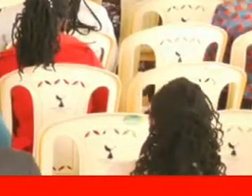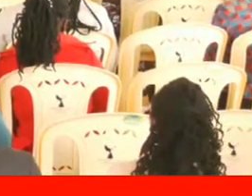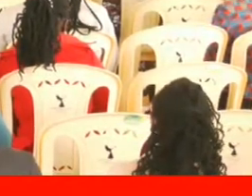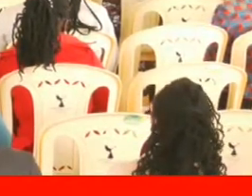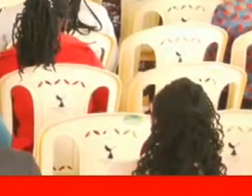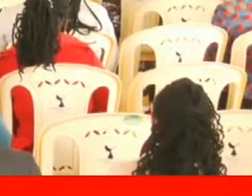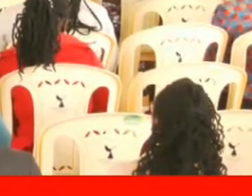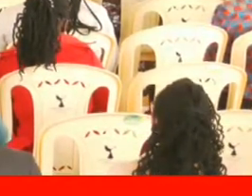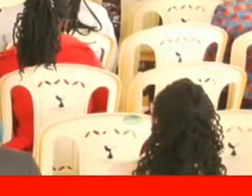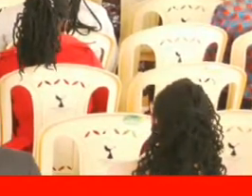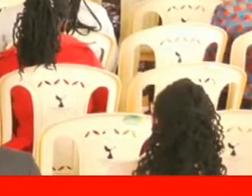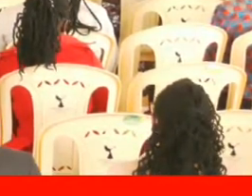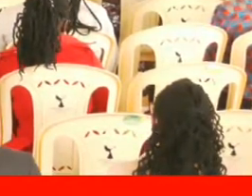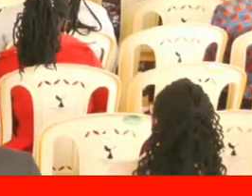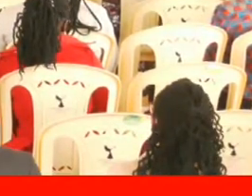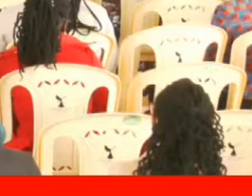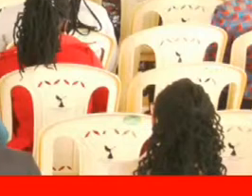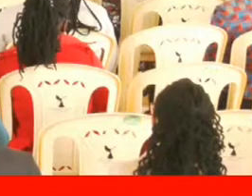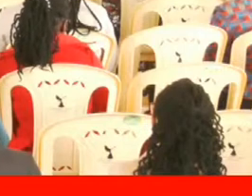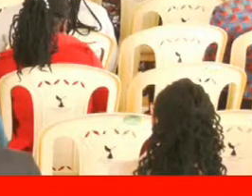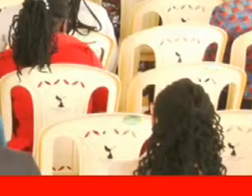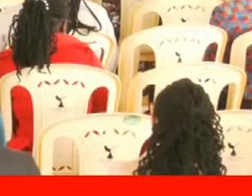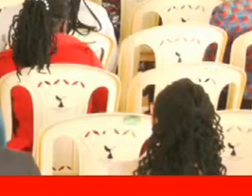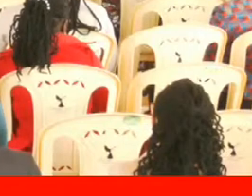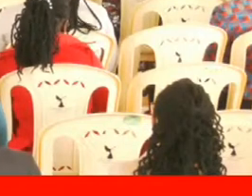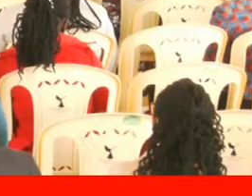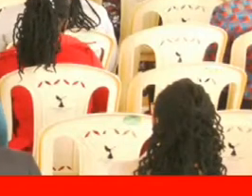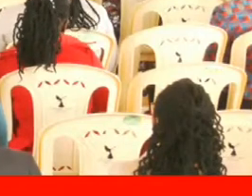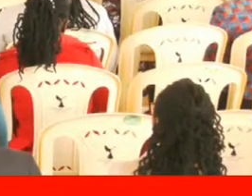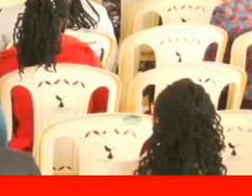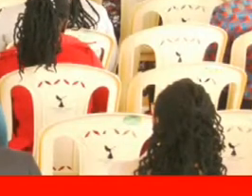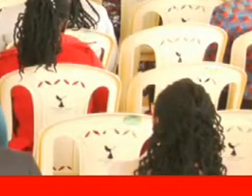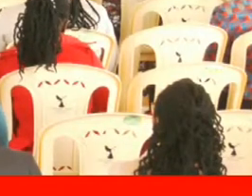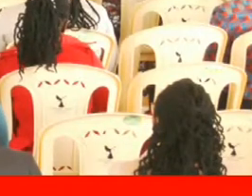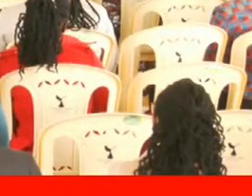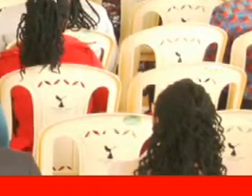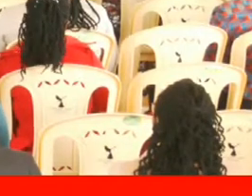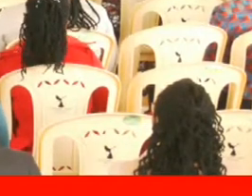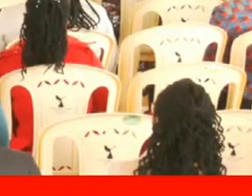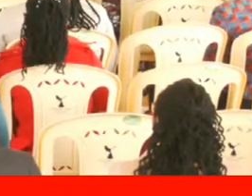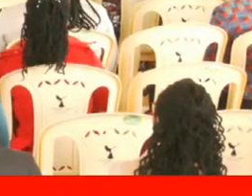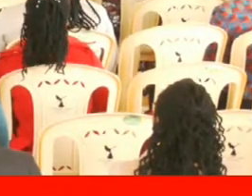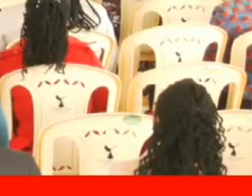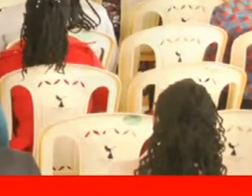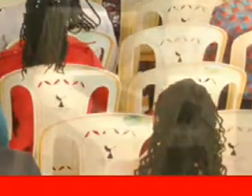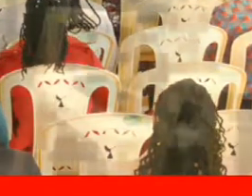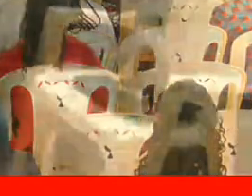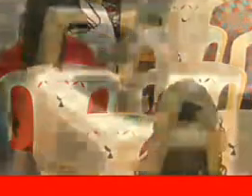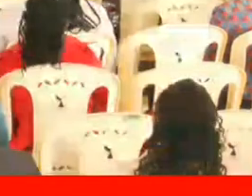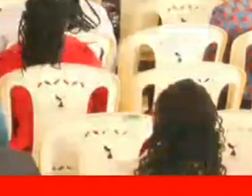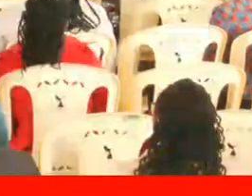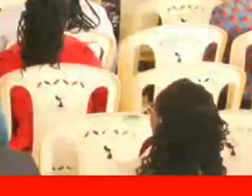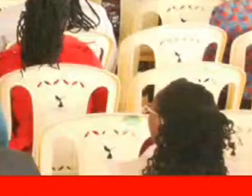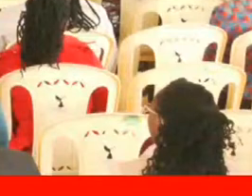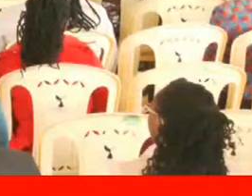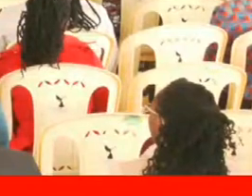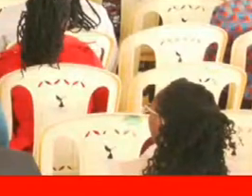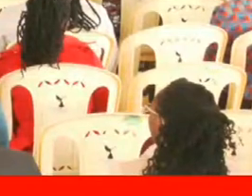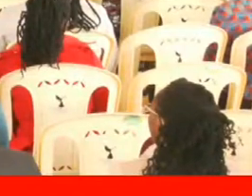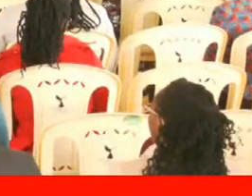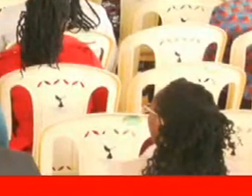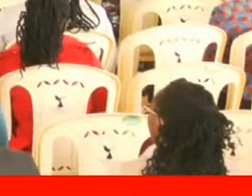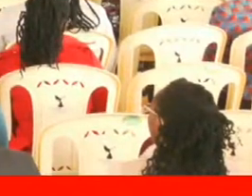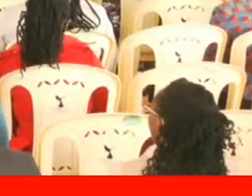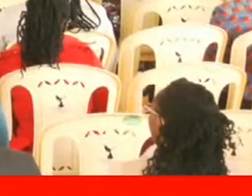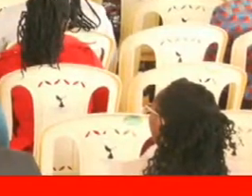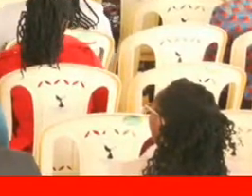praise the Lord do you know this song as I grow grow old but anyway just give us your song that's okay God